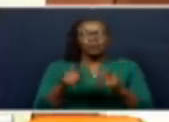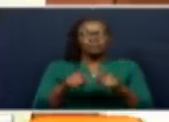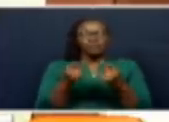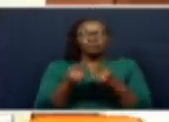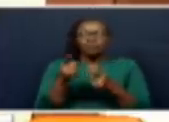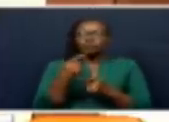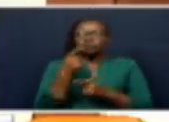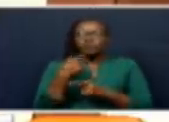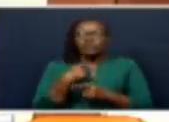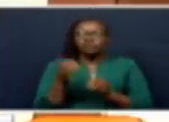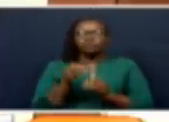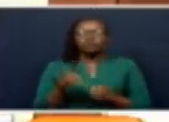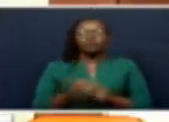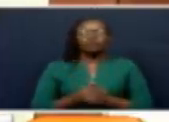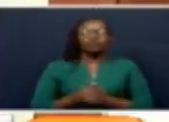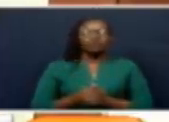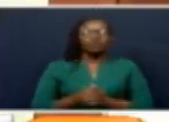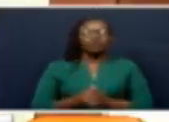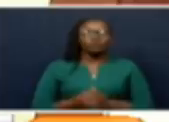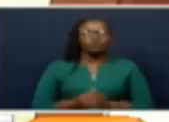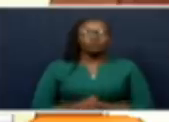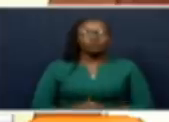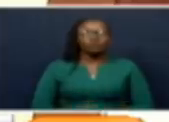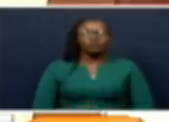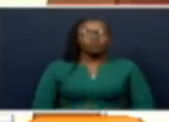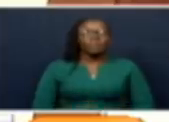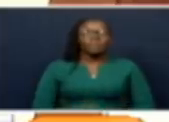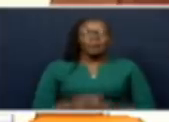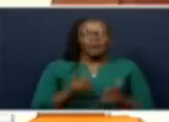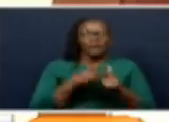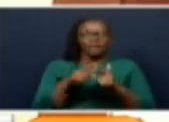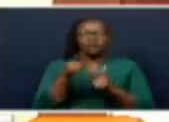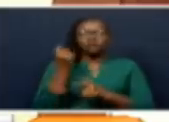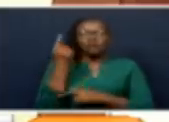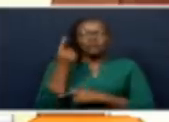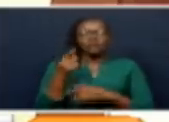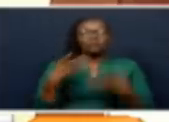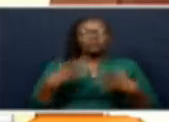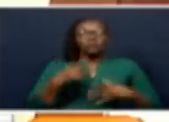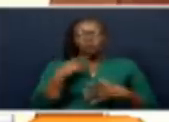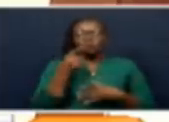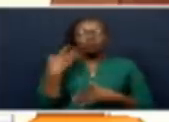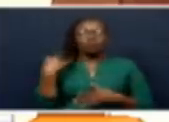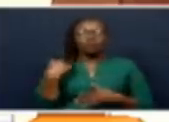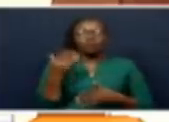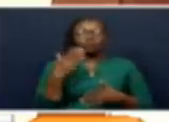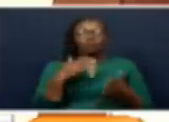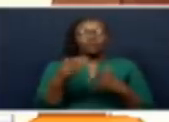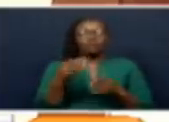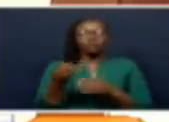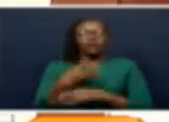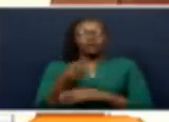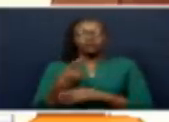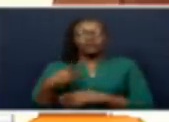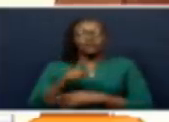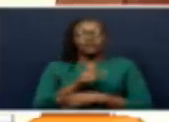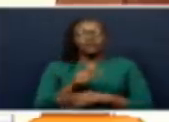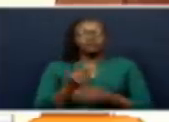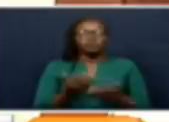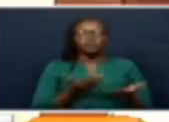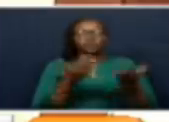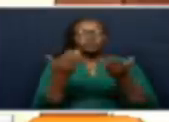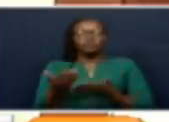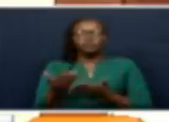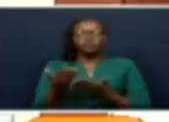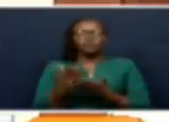me. Yeah. So when he will realize that those people were supposed to advise him, they were shutting, they were closing doors for those people who would have helped the